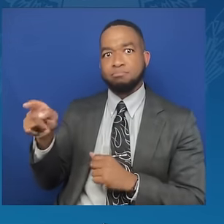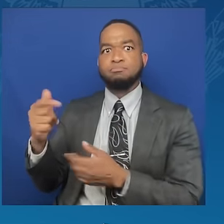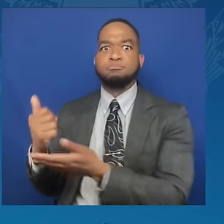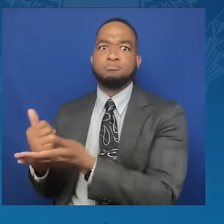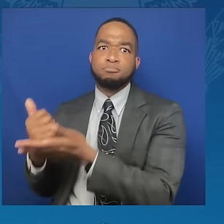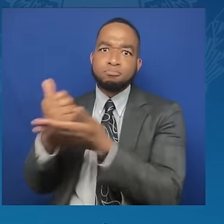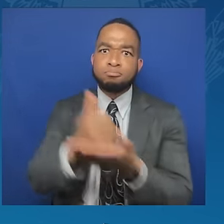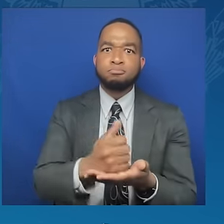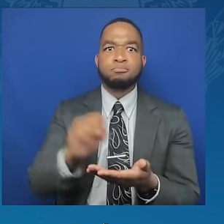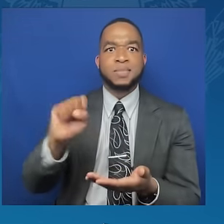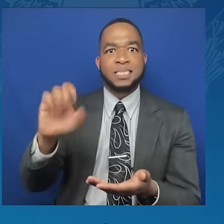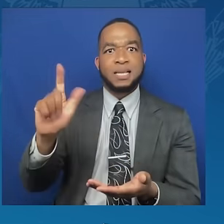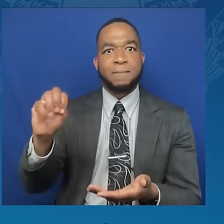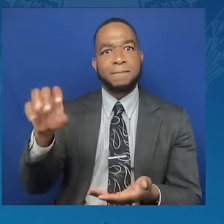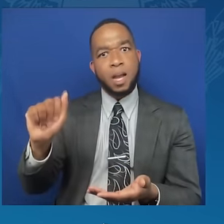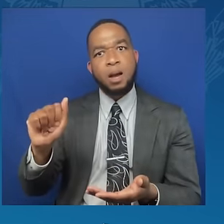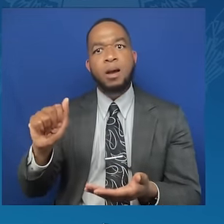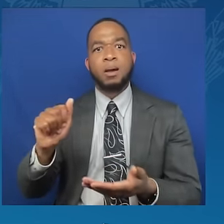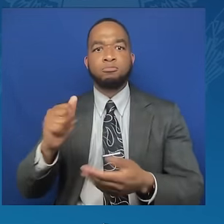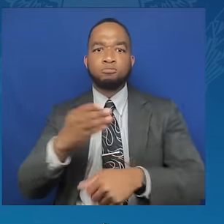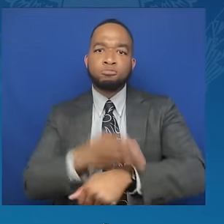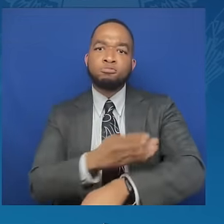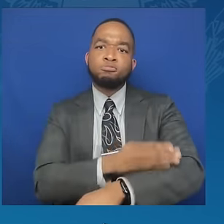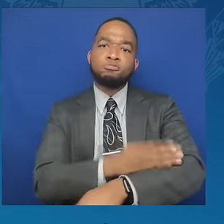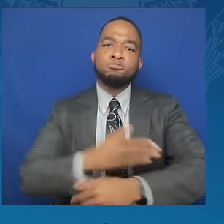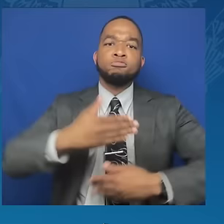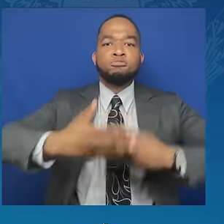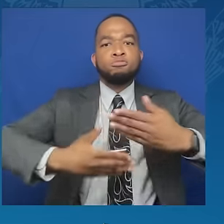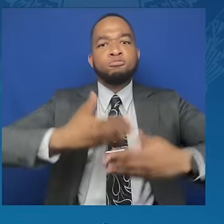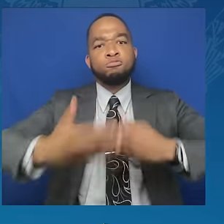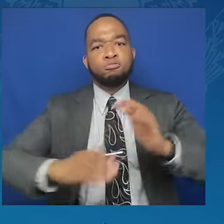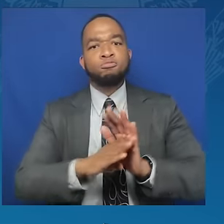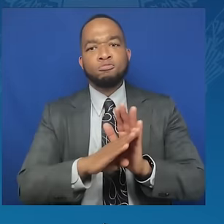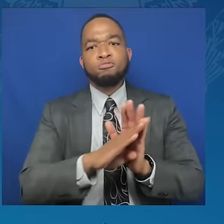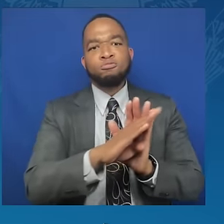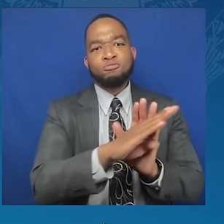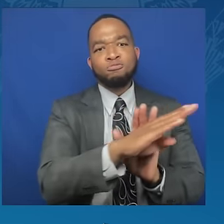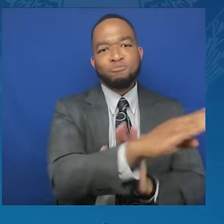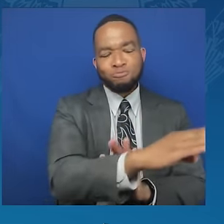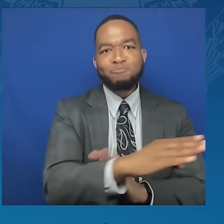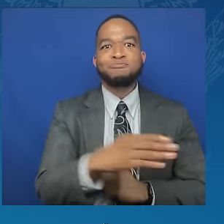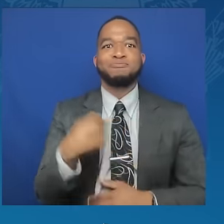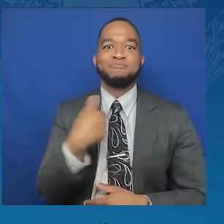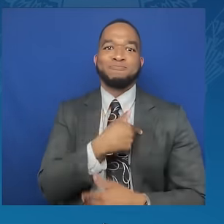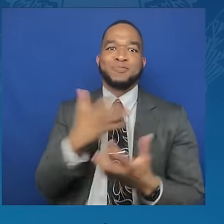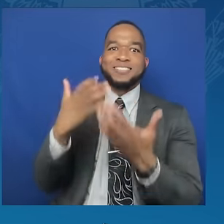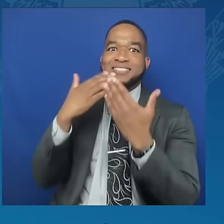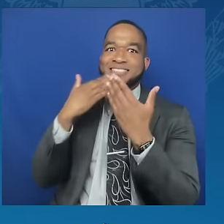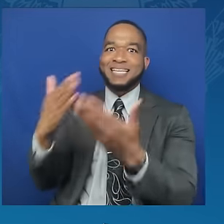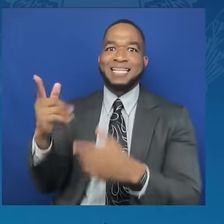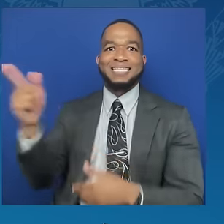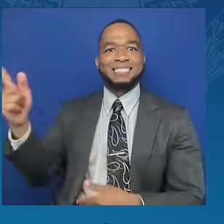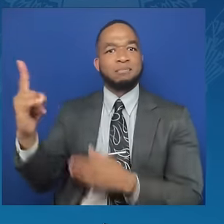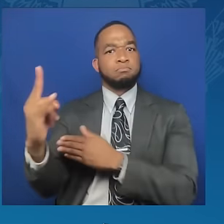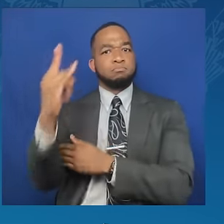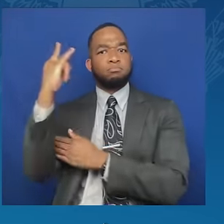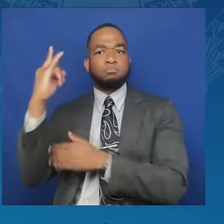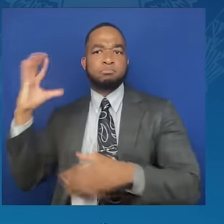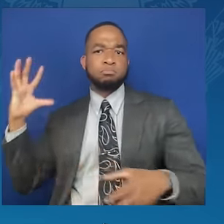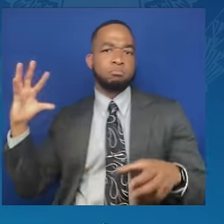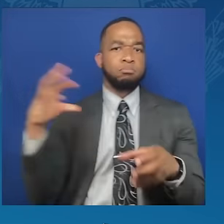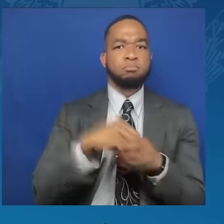We are so grateful for their immediate and decisive action in approving a disaster declaration and granting our request